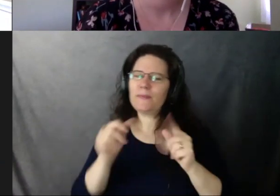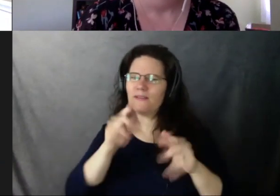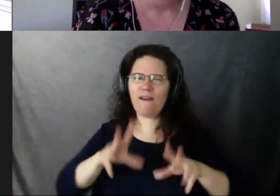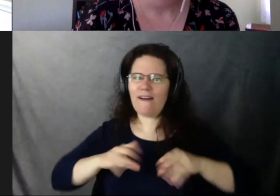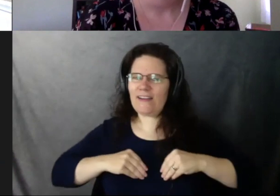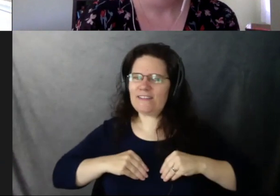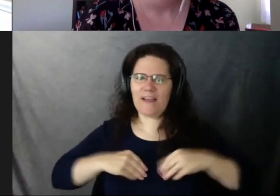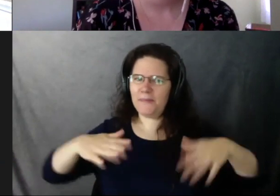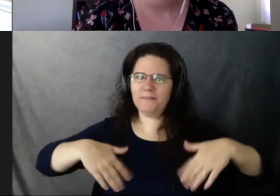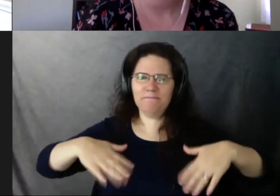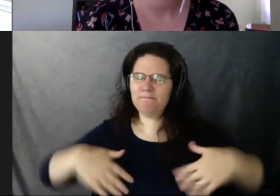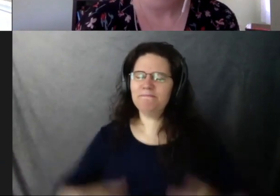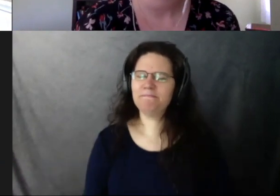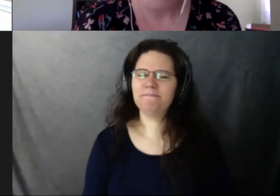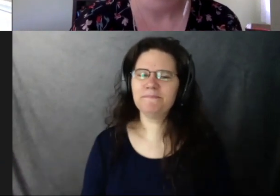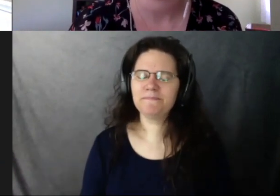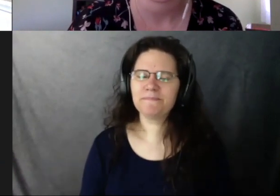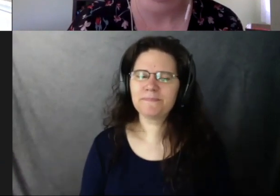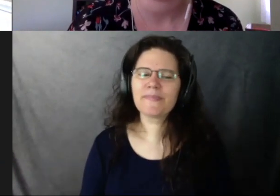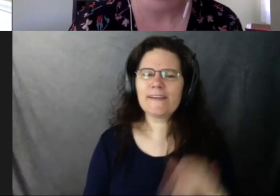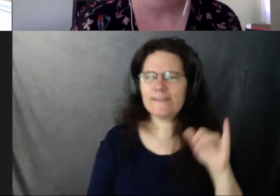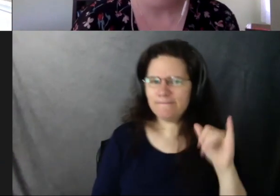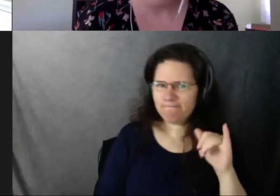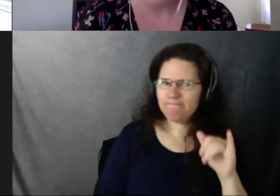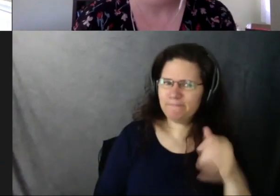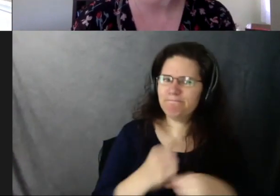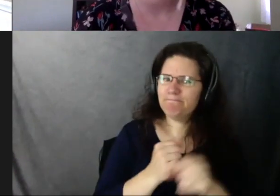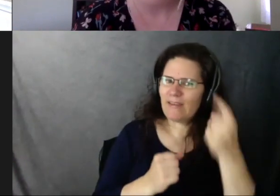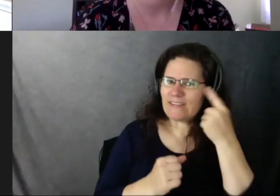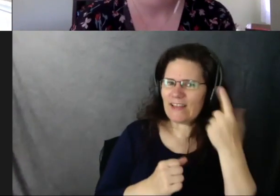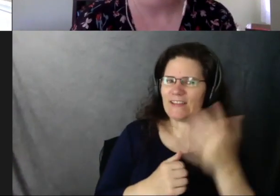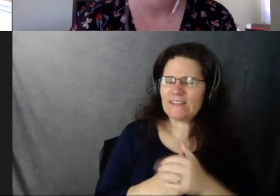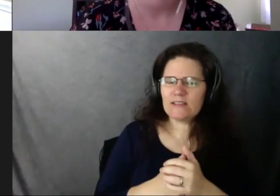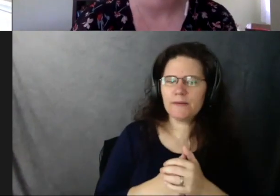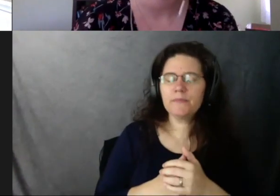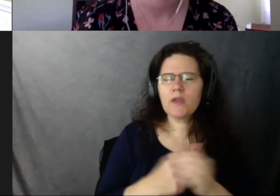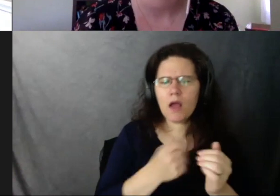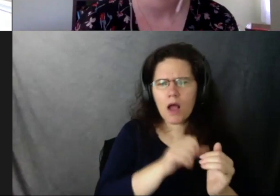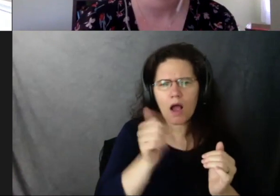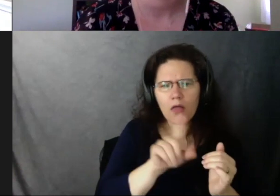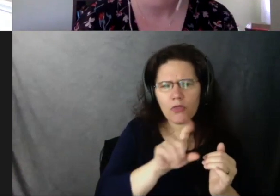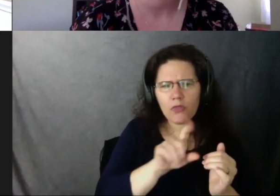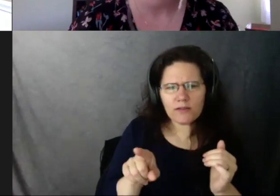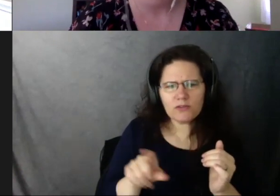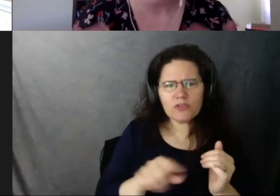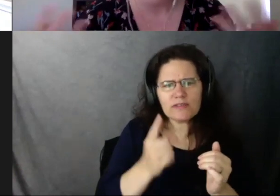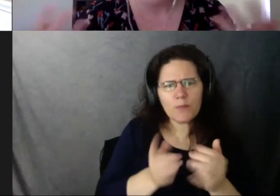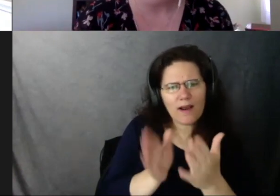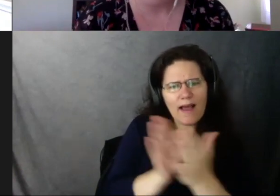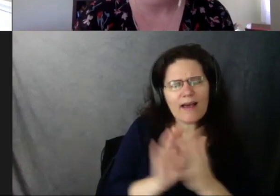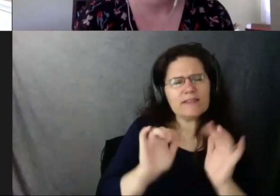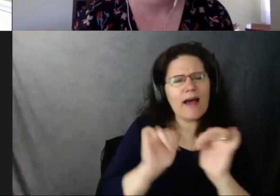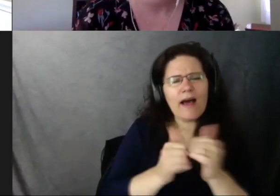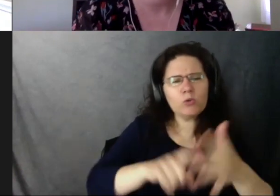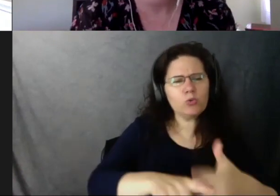sense. One other question that just came in was, how can we start projects with students with disabilities? How do you